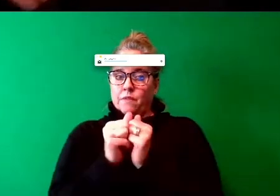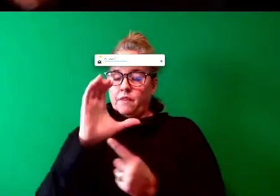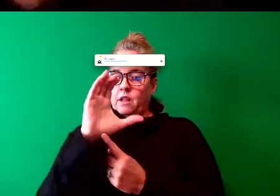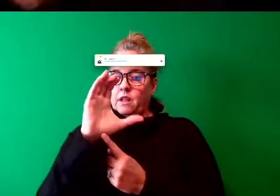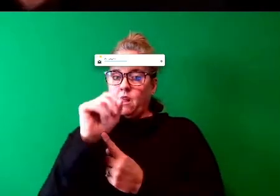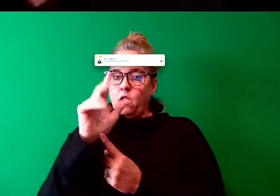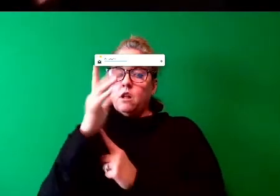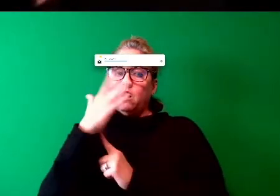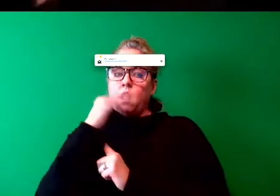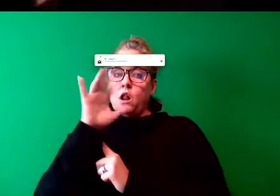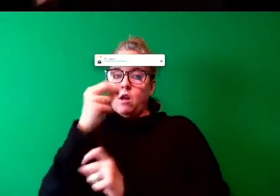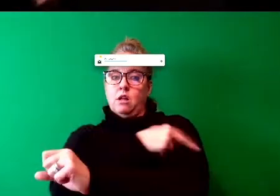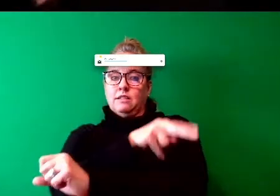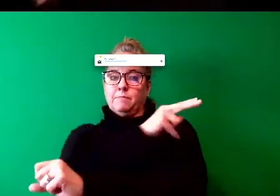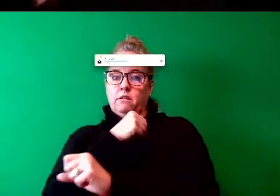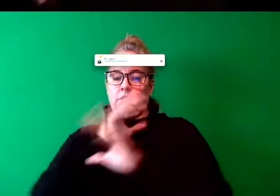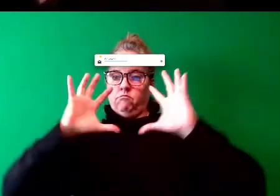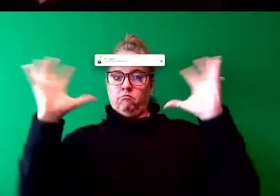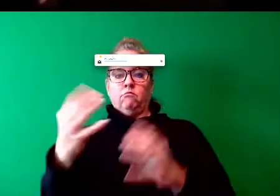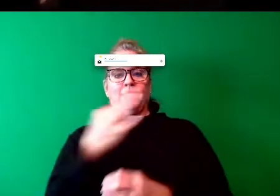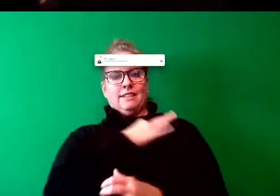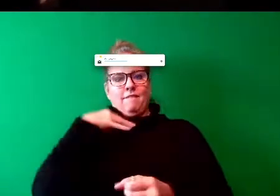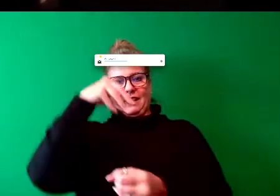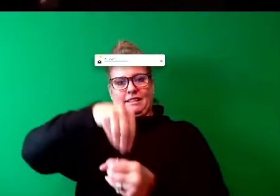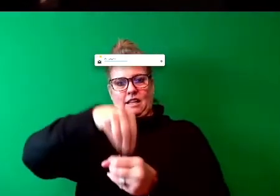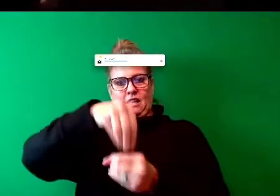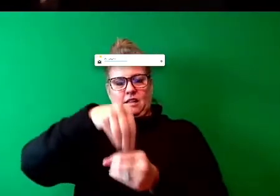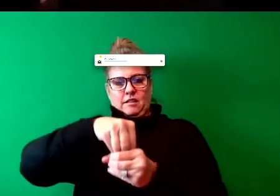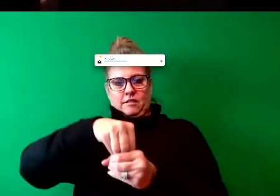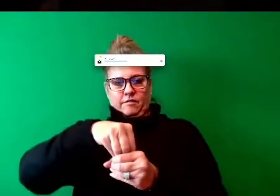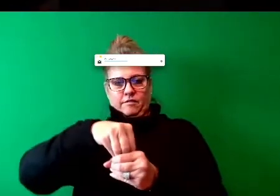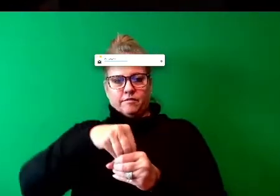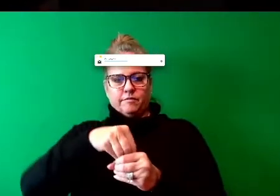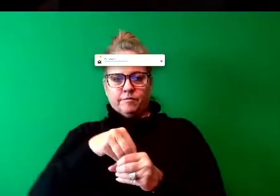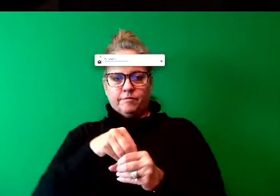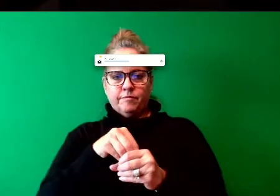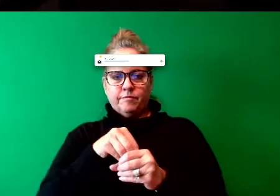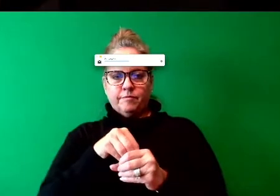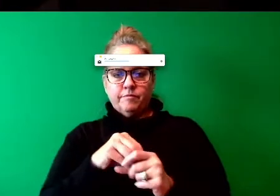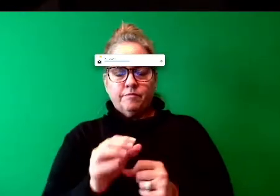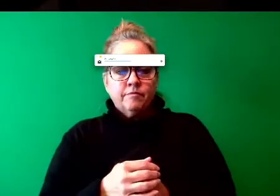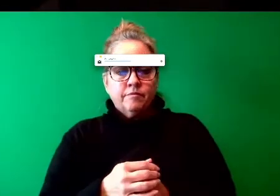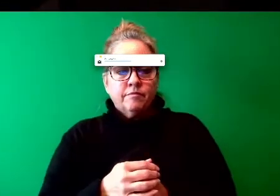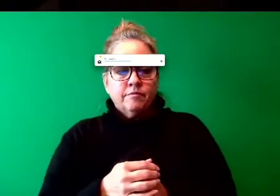Association internal staff letters that I receive, I